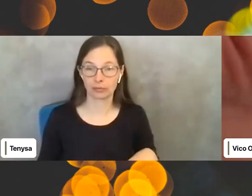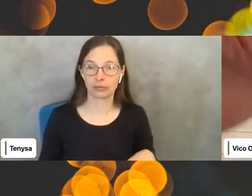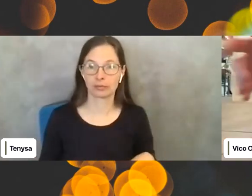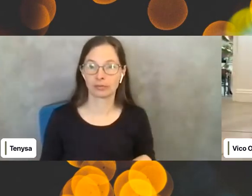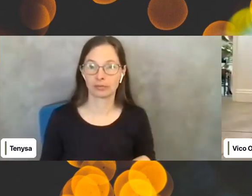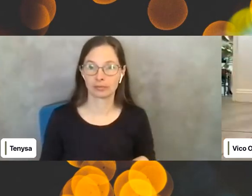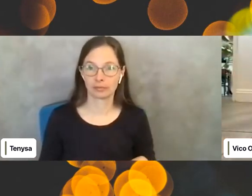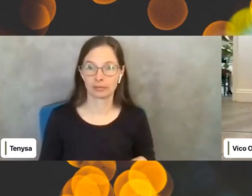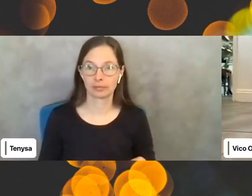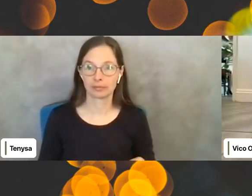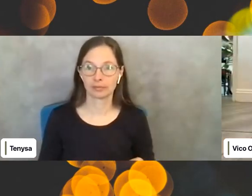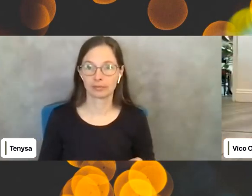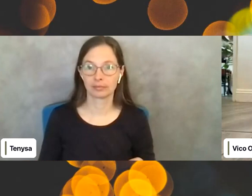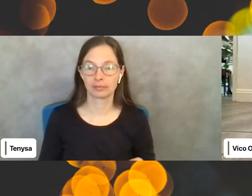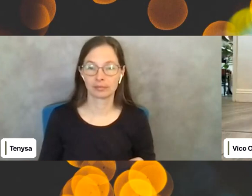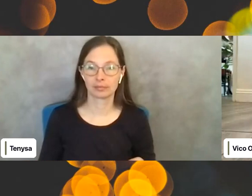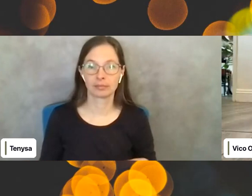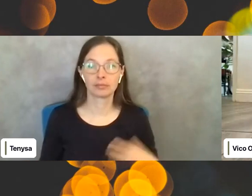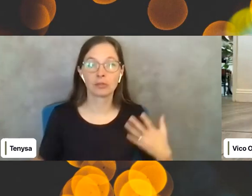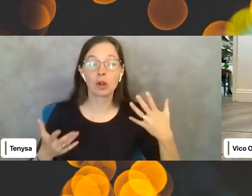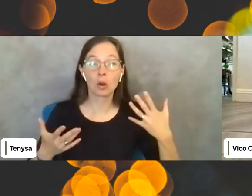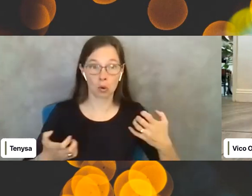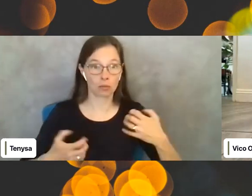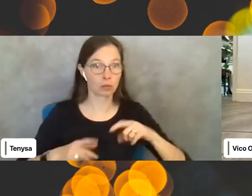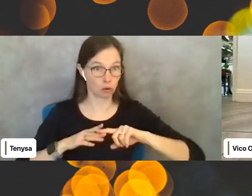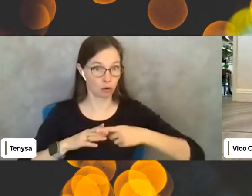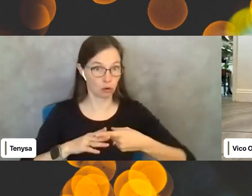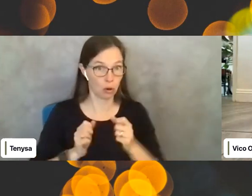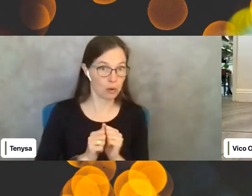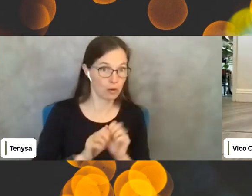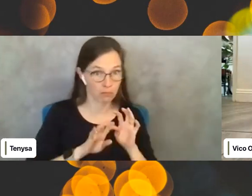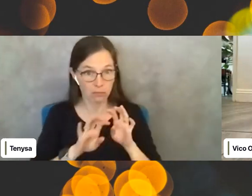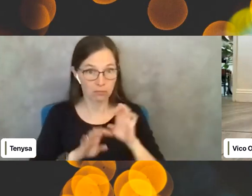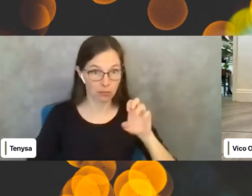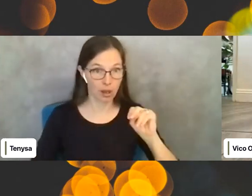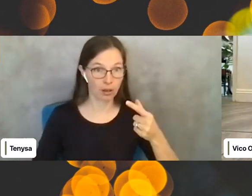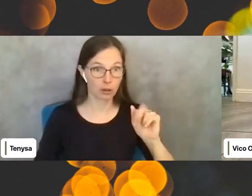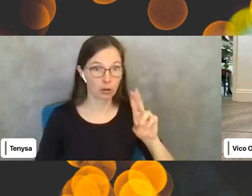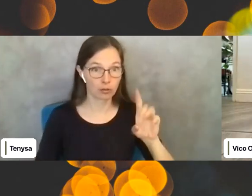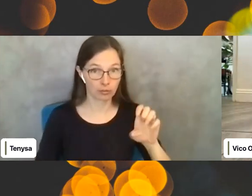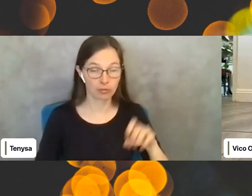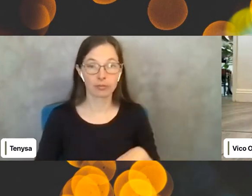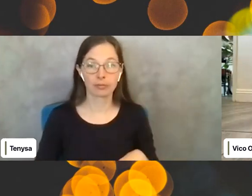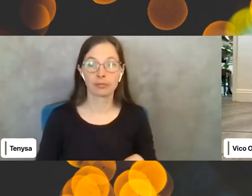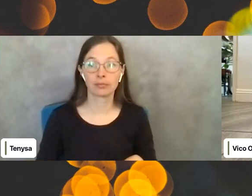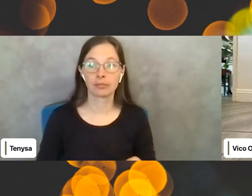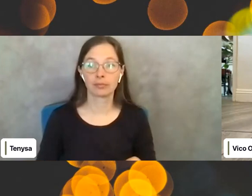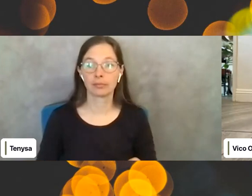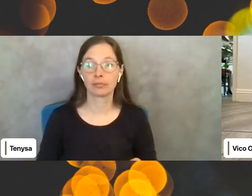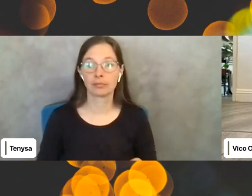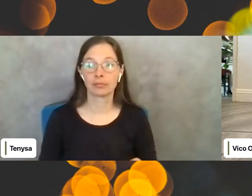You wanna be on your on guard position, and